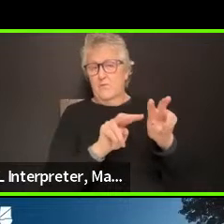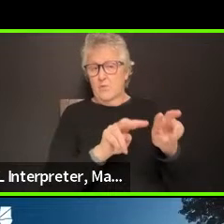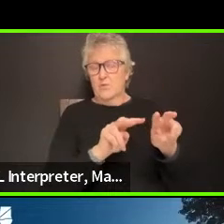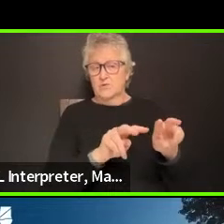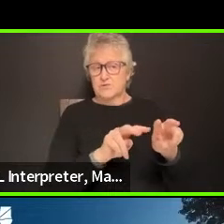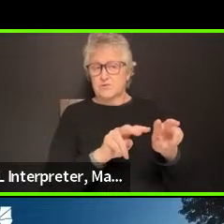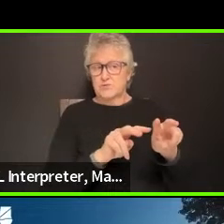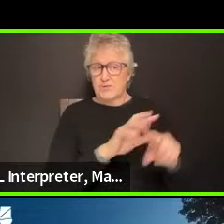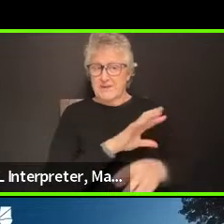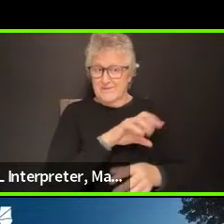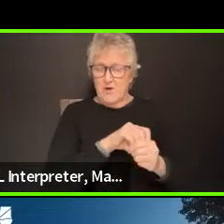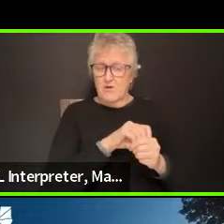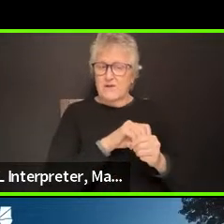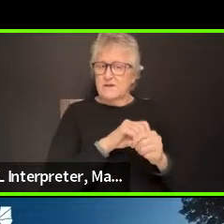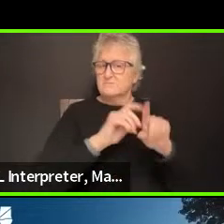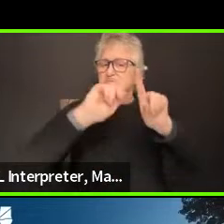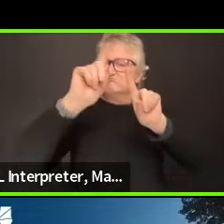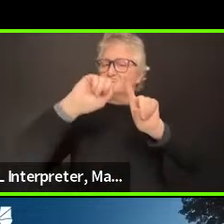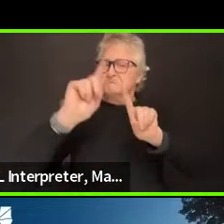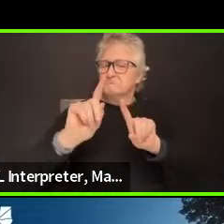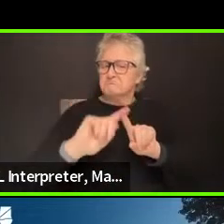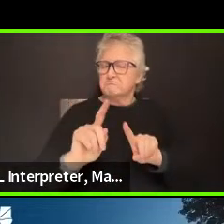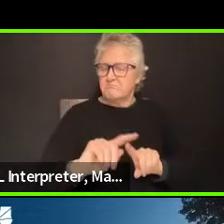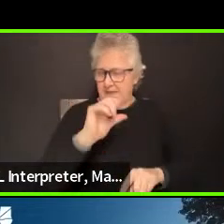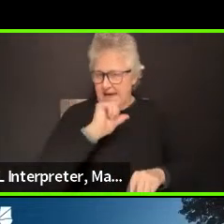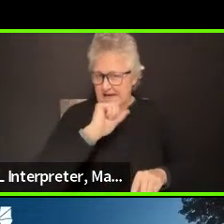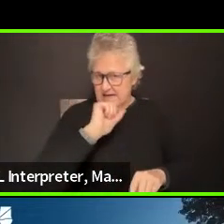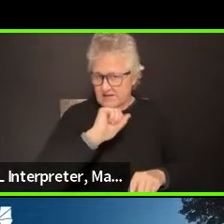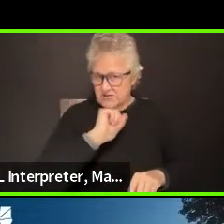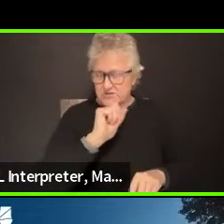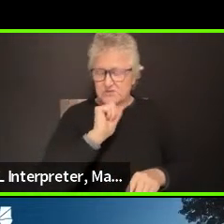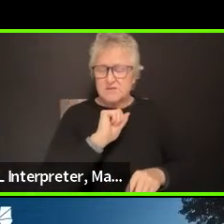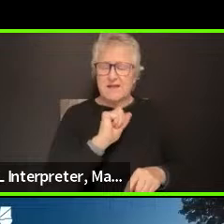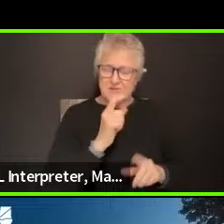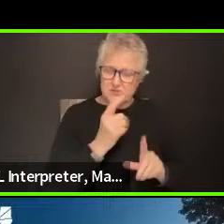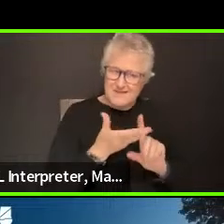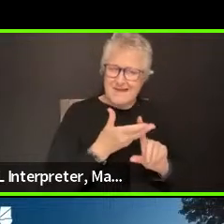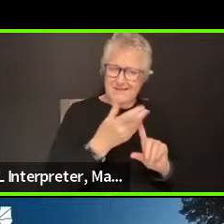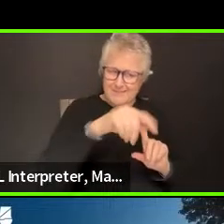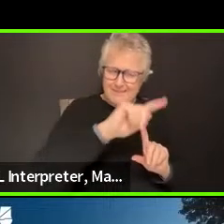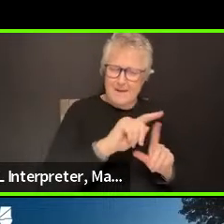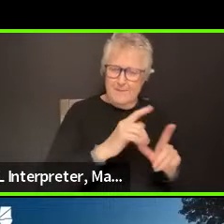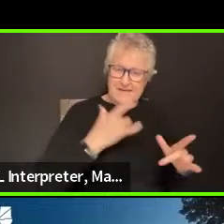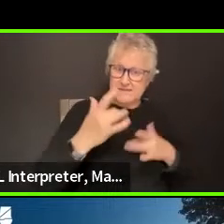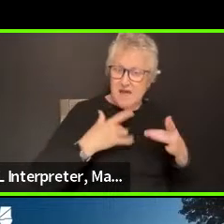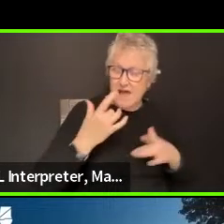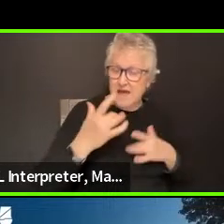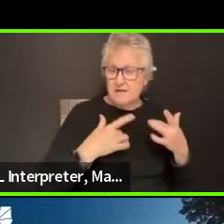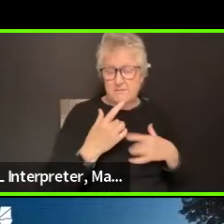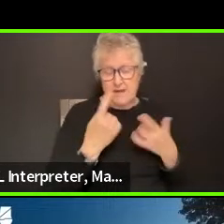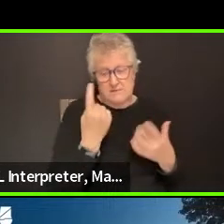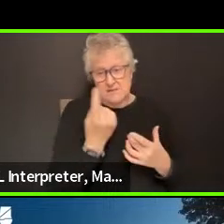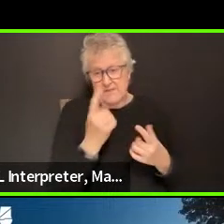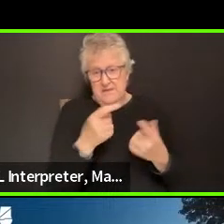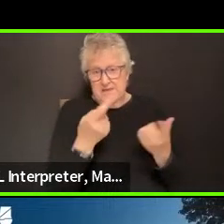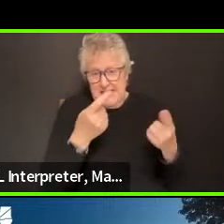ages of students to get them excited about something that's happening in the region and something they might see themselves